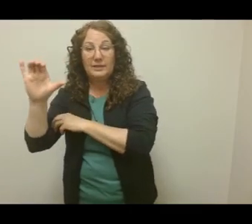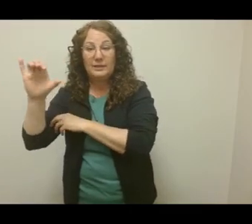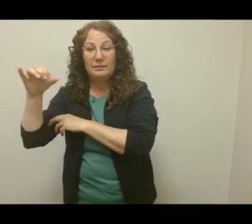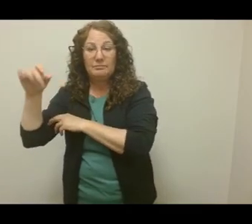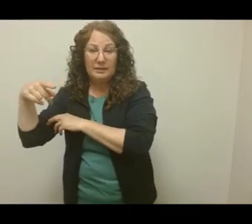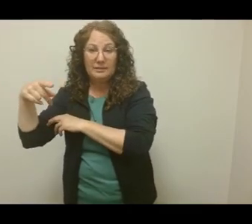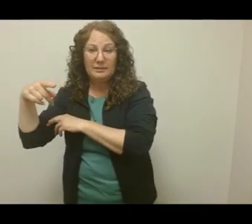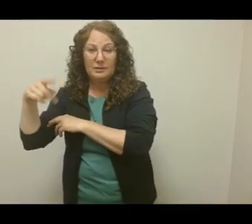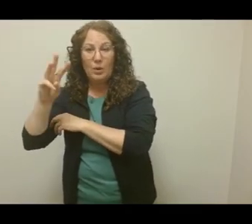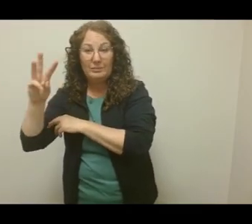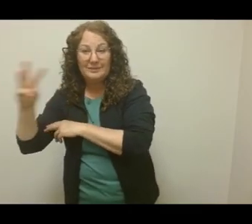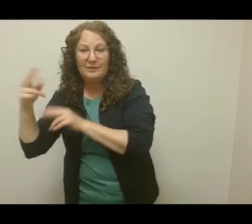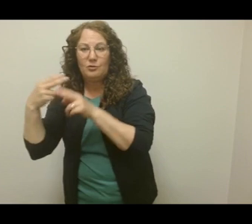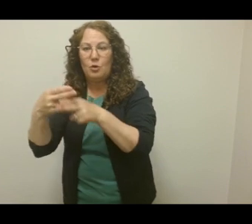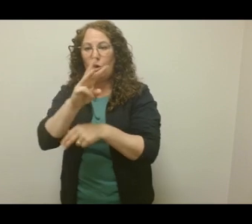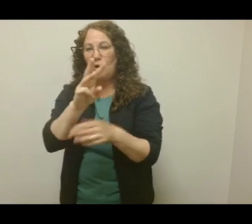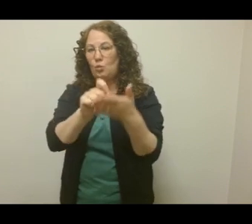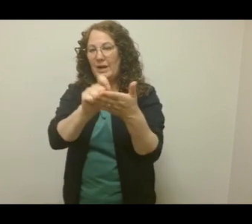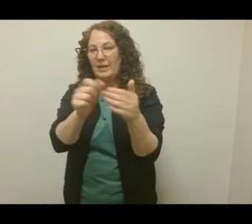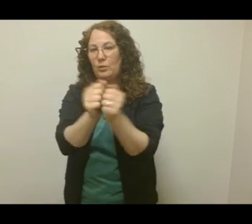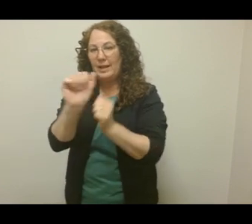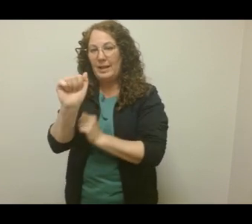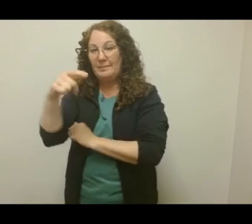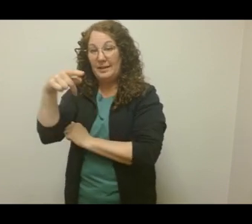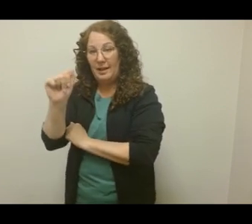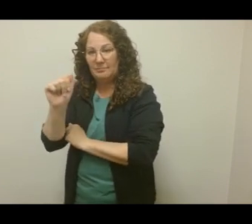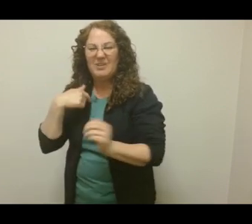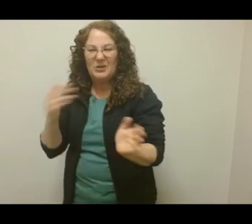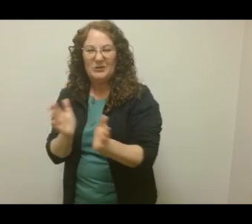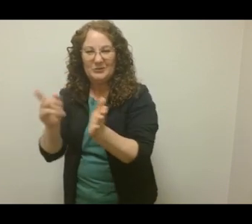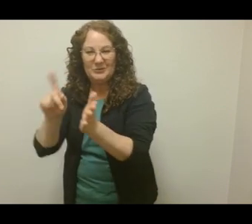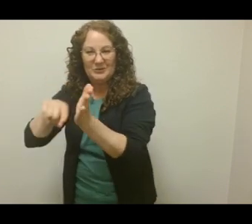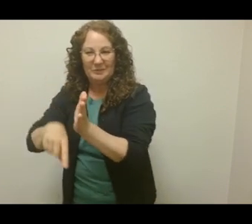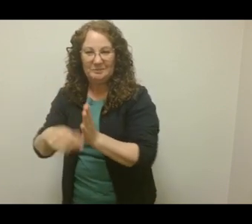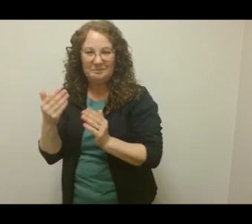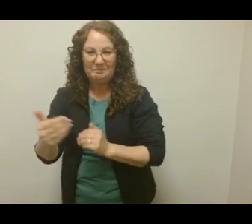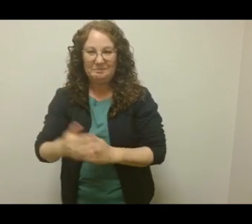website called Writing with APA. So I encourage you to check that out.